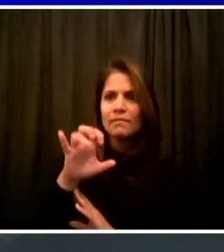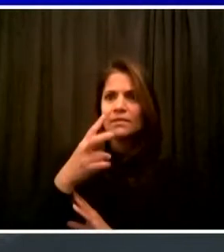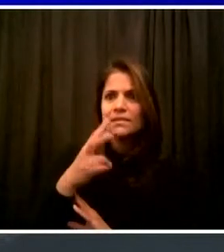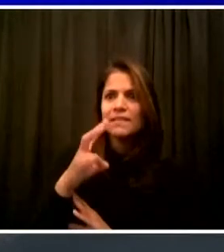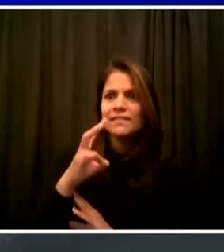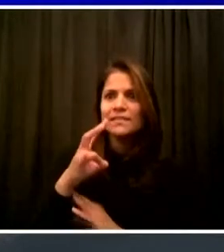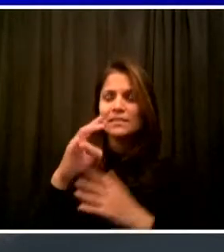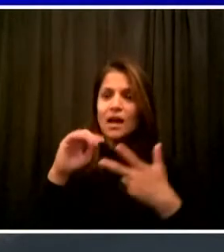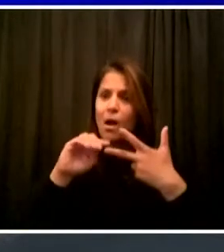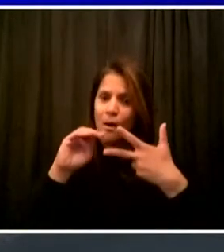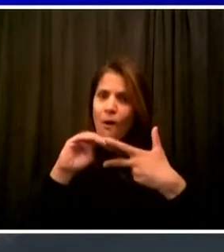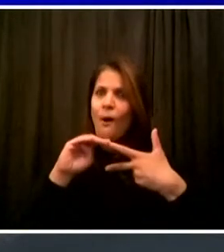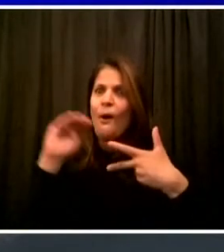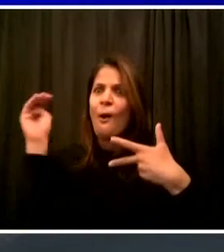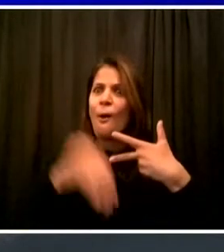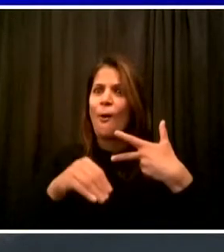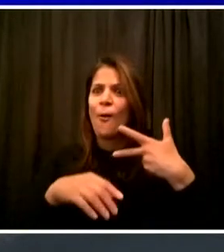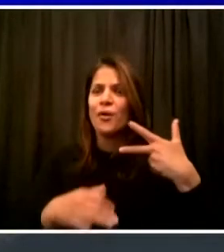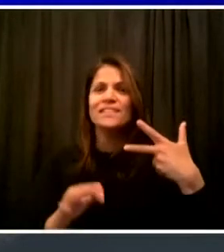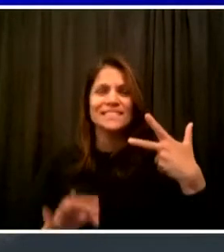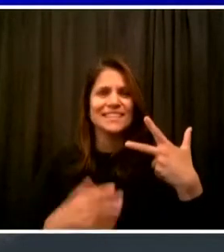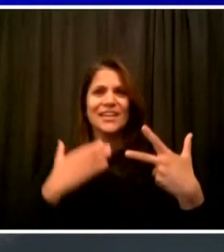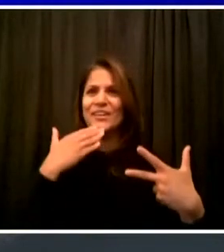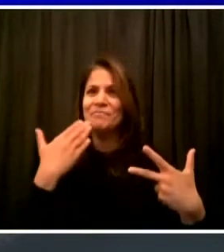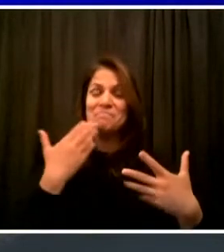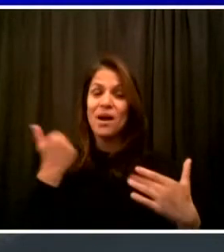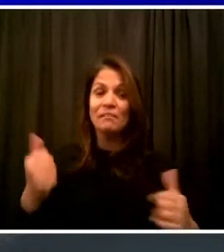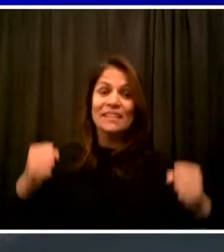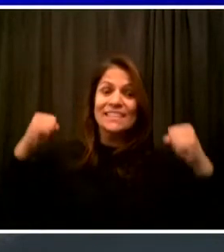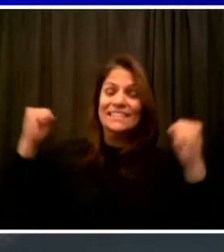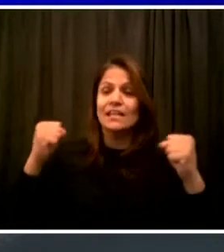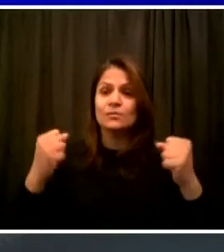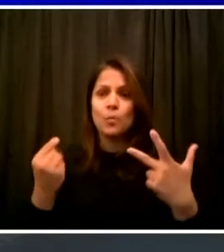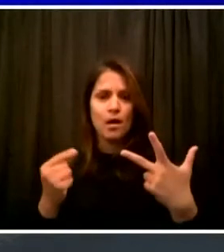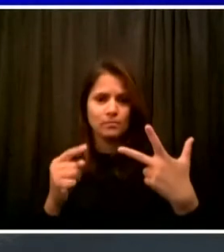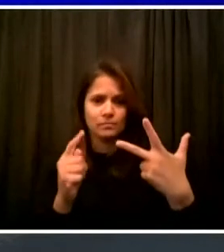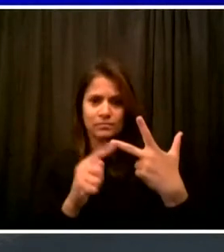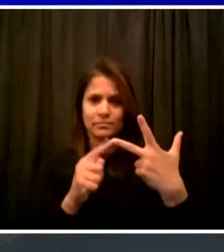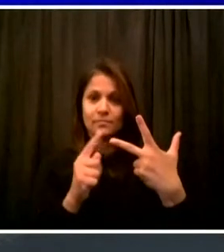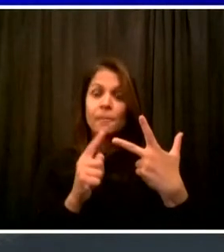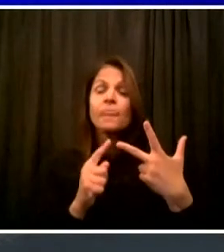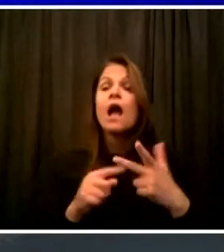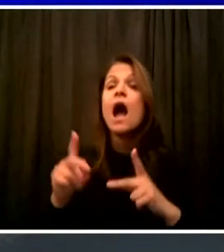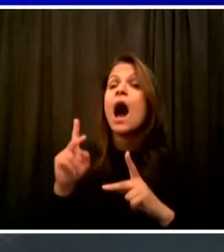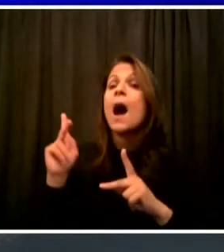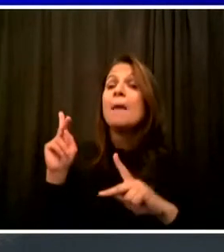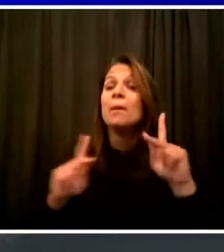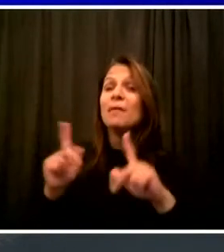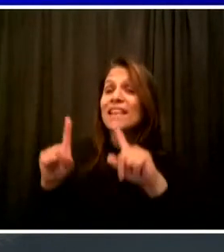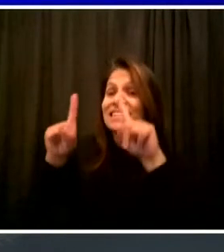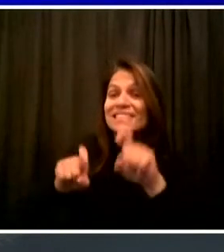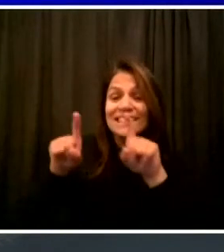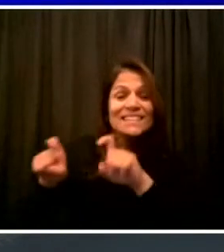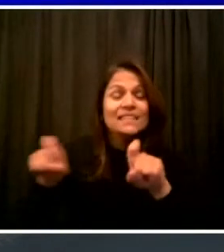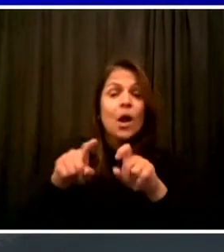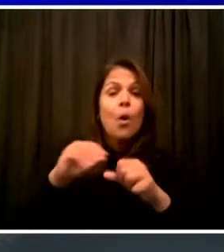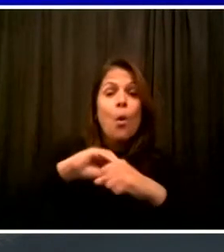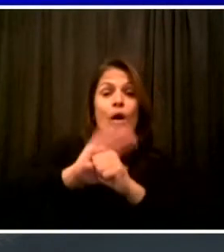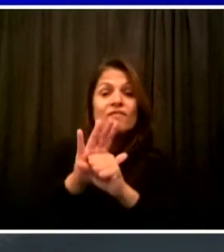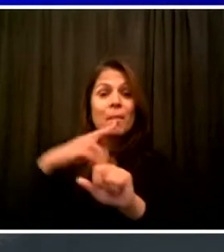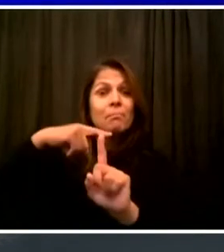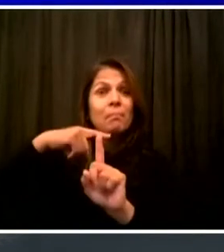seen most days, even when things go in the right direction. So that is really important, and that means you're talking about